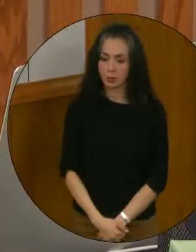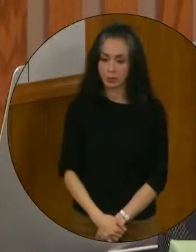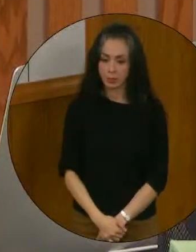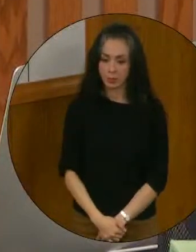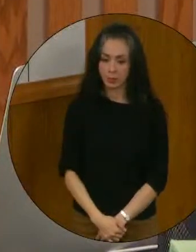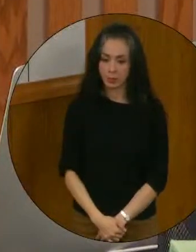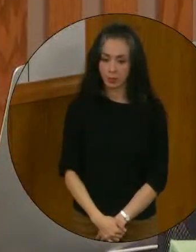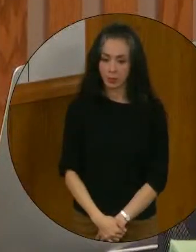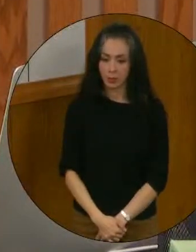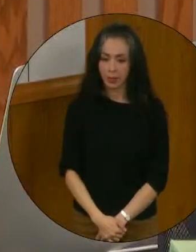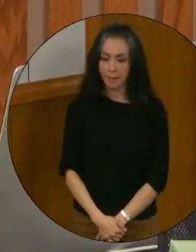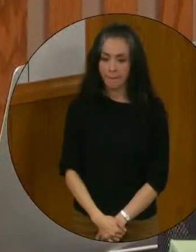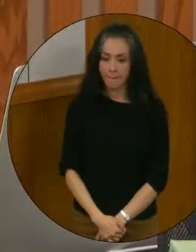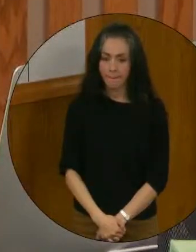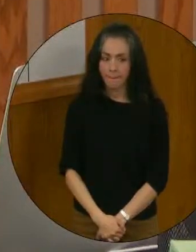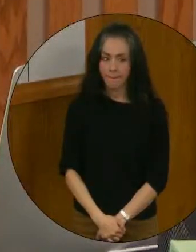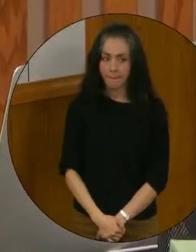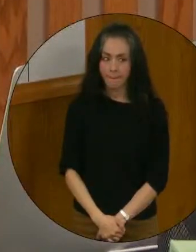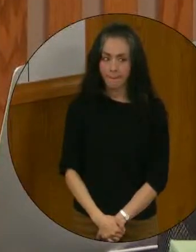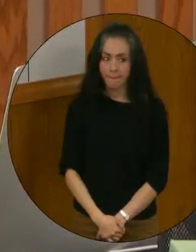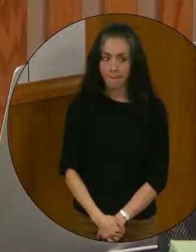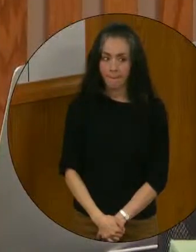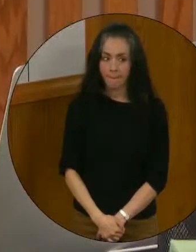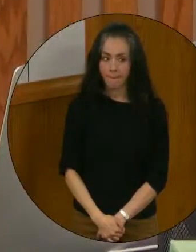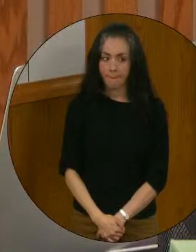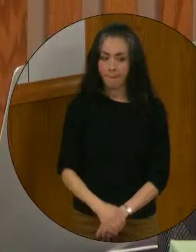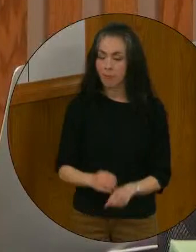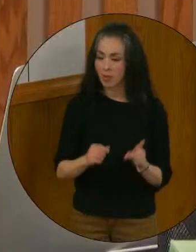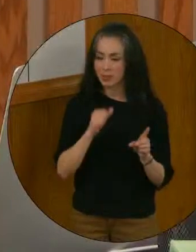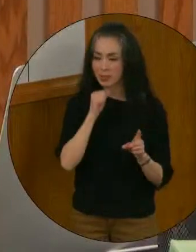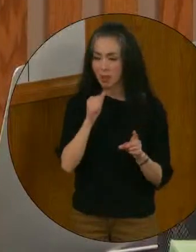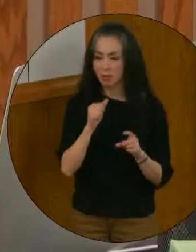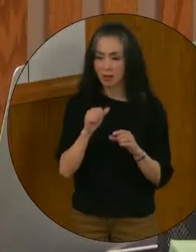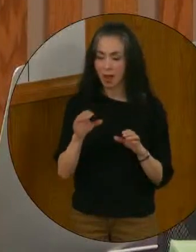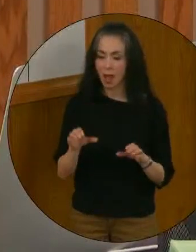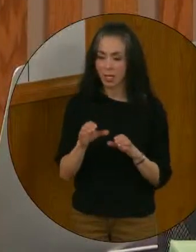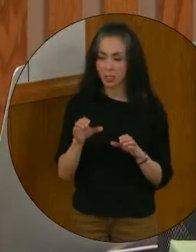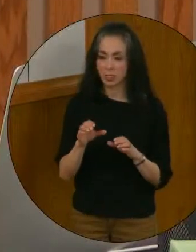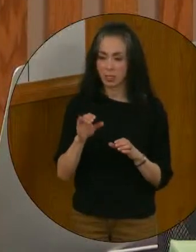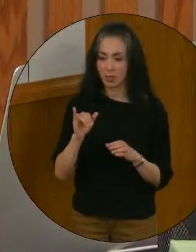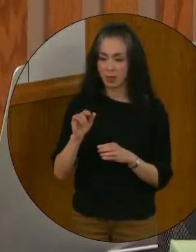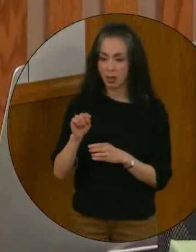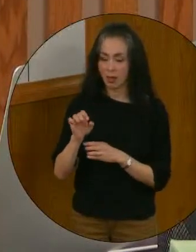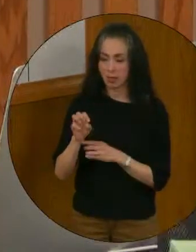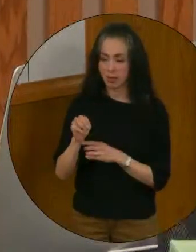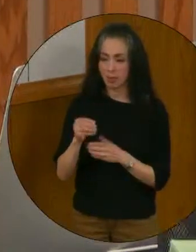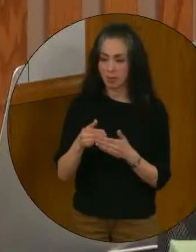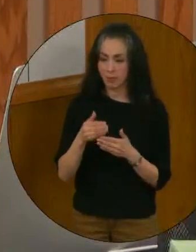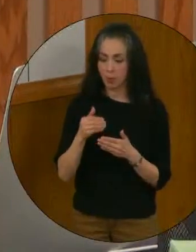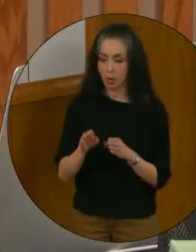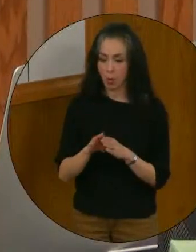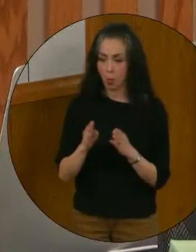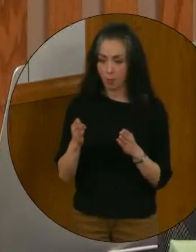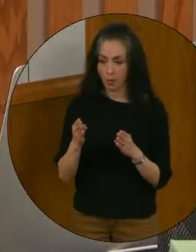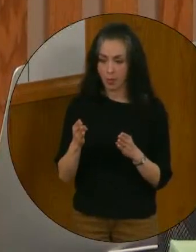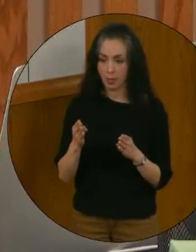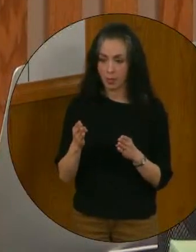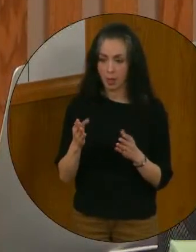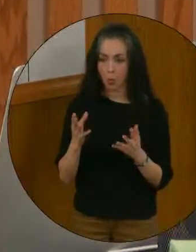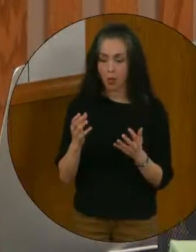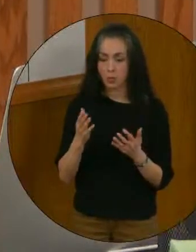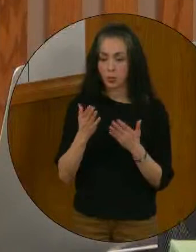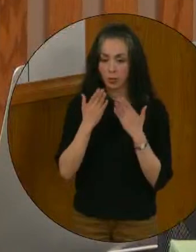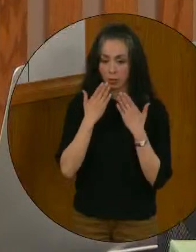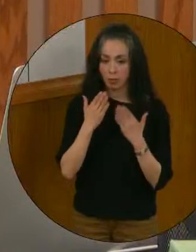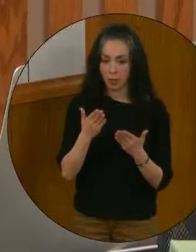Colleagues, this is not an action item. Before I fully open it, I want to just thank